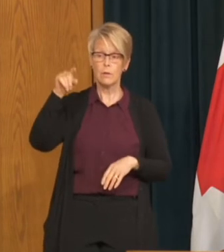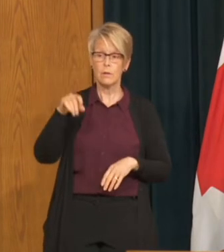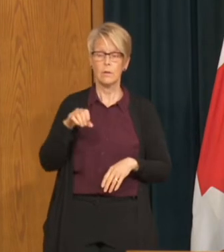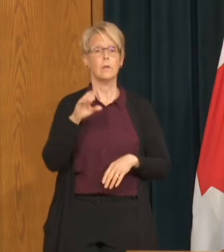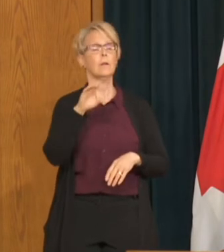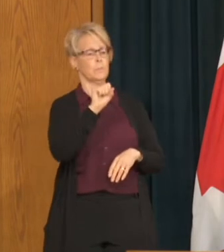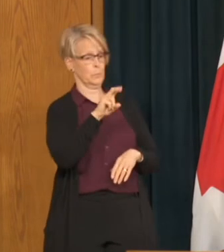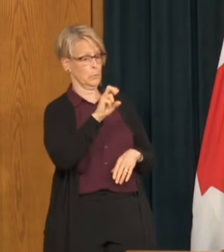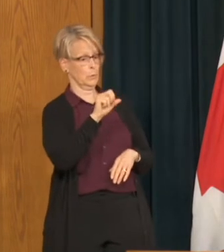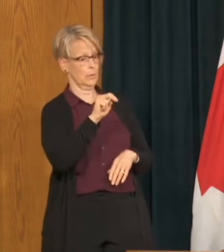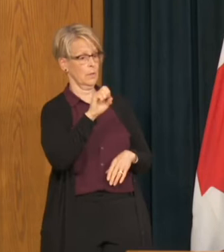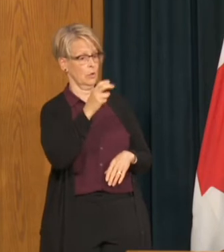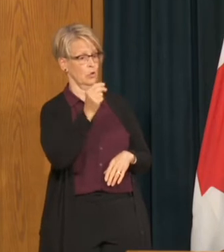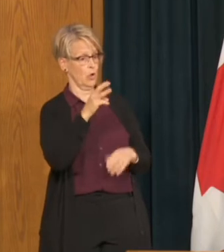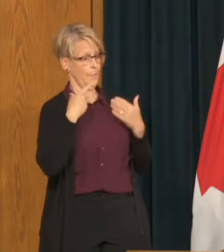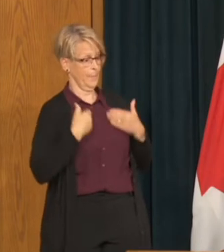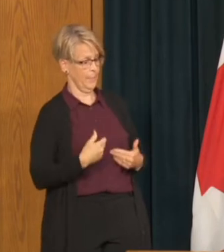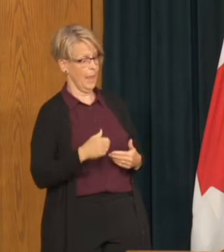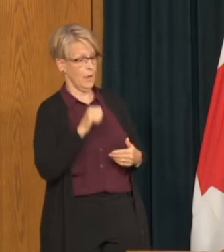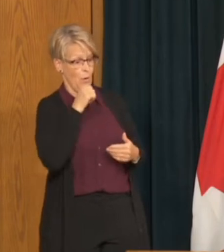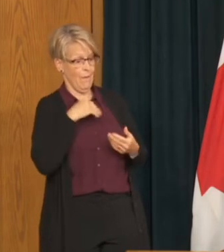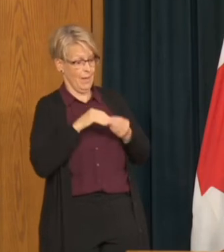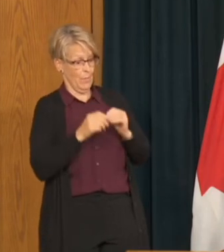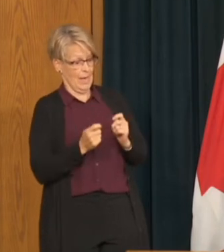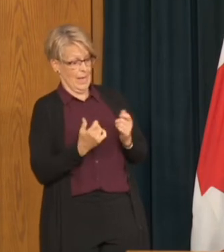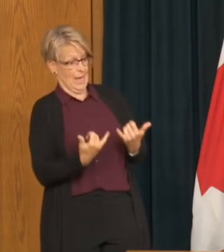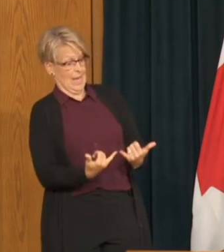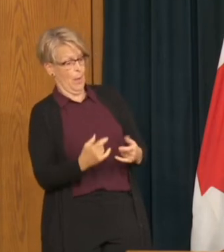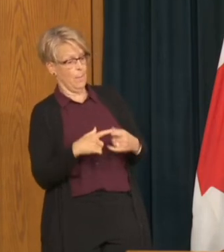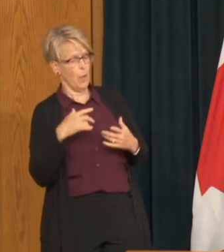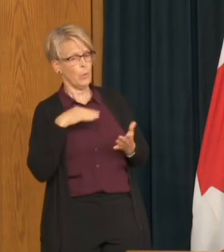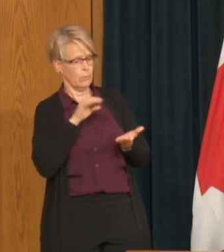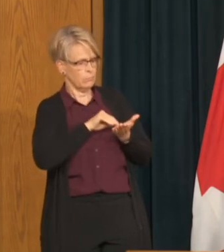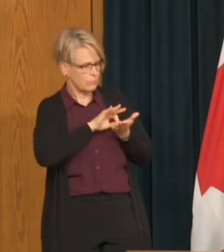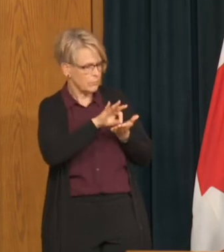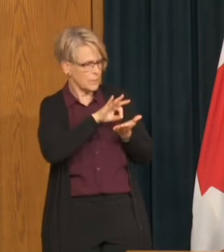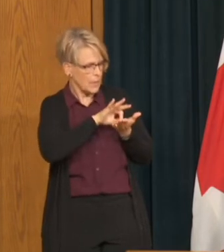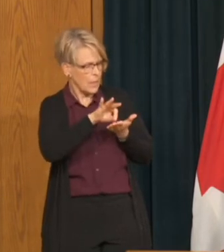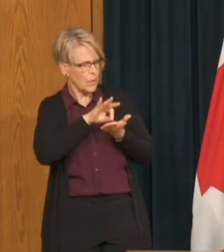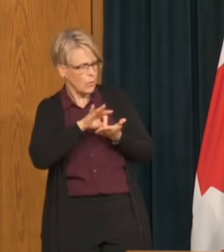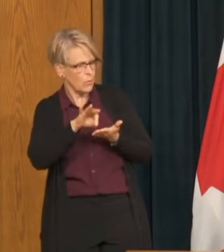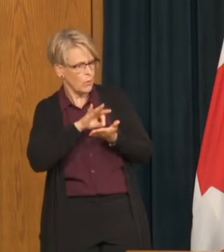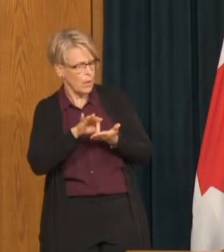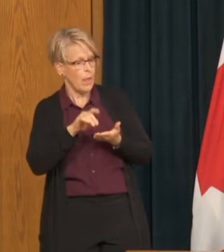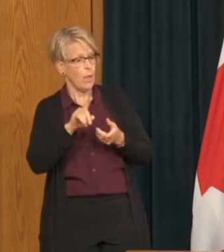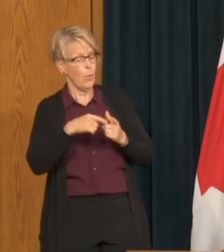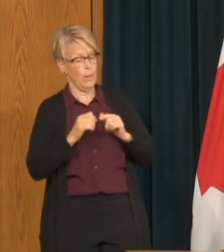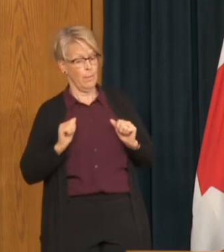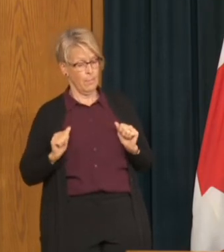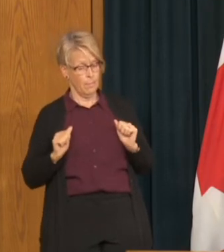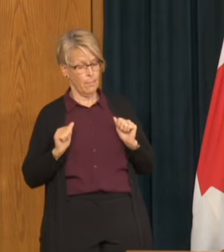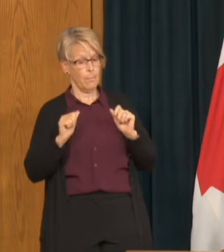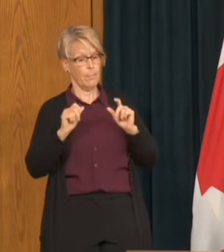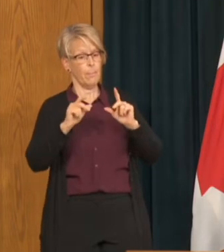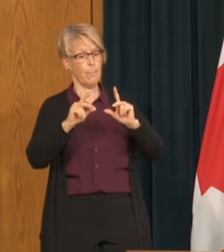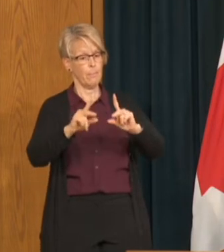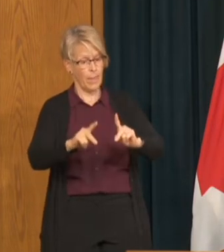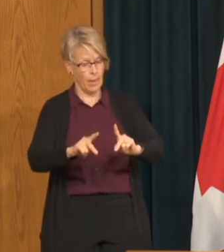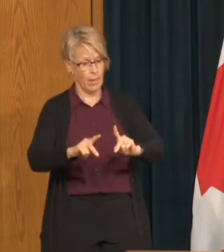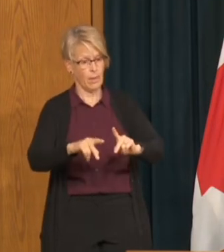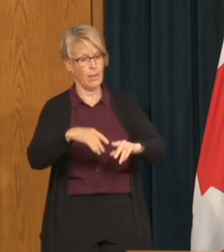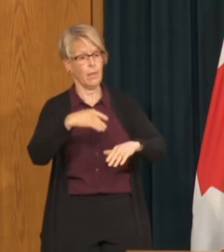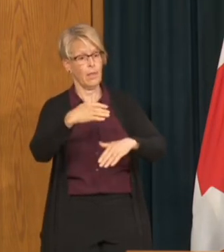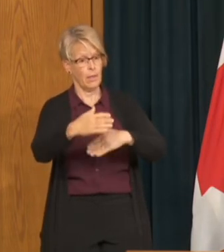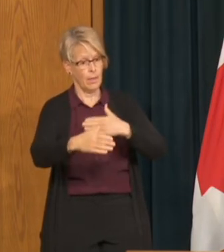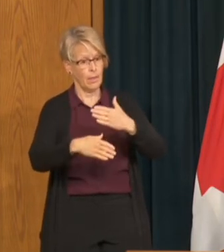It's Susan Shaw. I don't have them immediately available, but I know that we are tracking them, and the resumption is